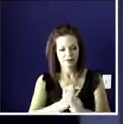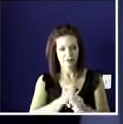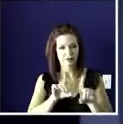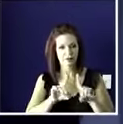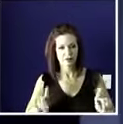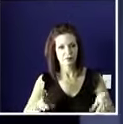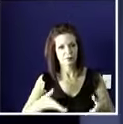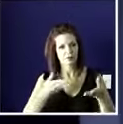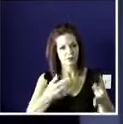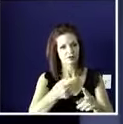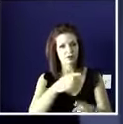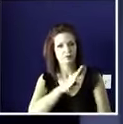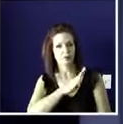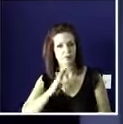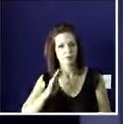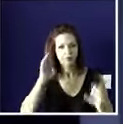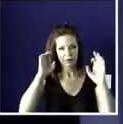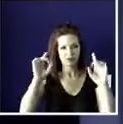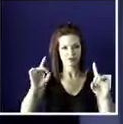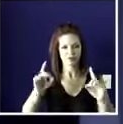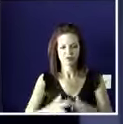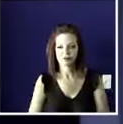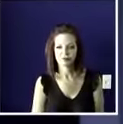presented by the Board of Education.